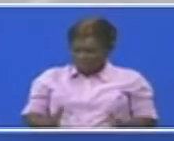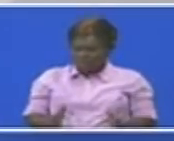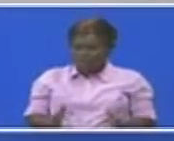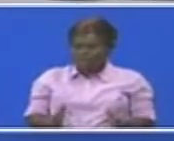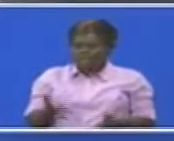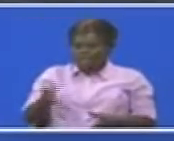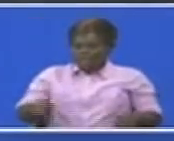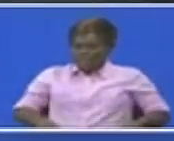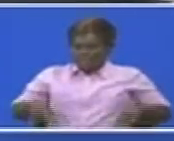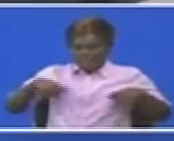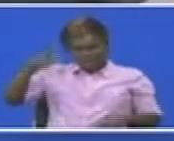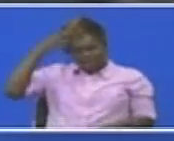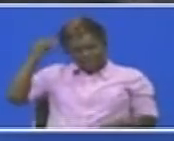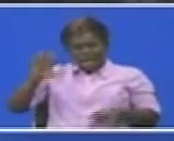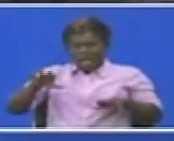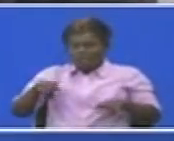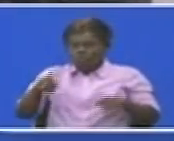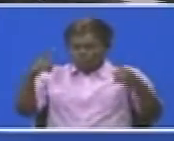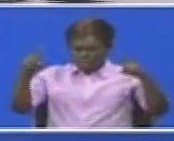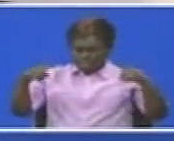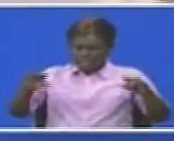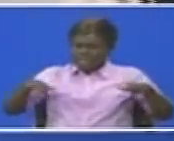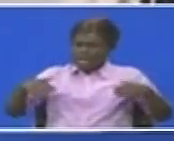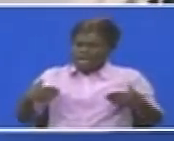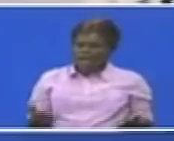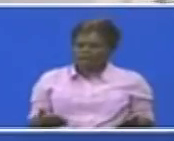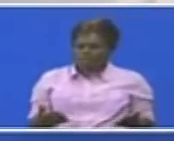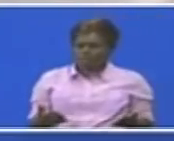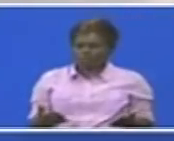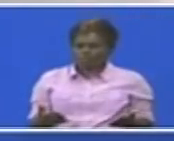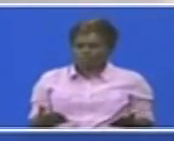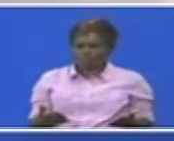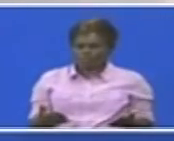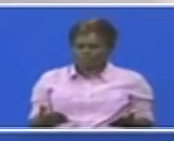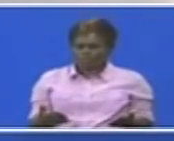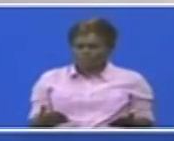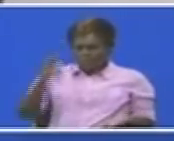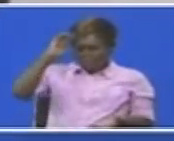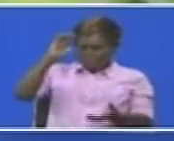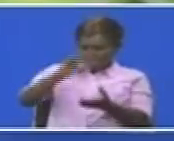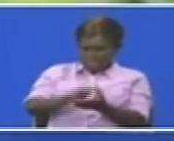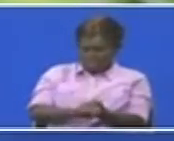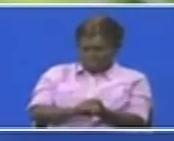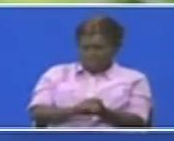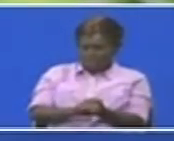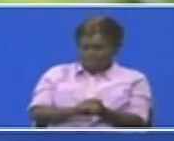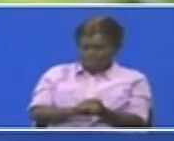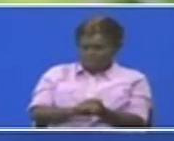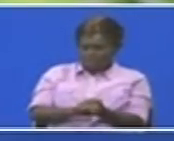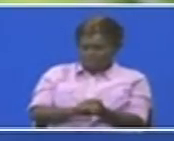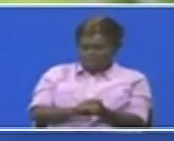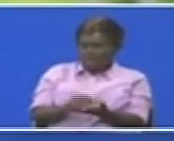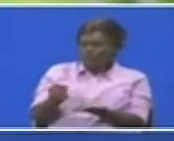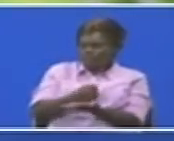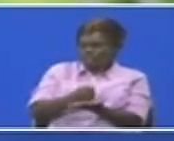speak. The question is, how do you make the best out of it without giving up? We believe the poison that